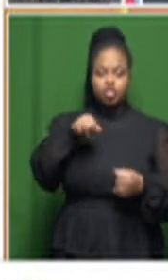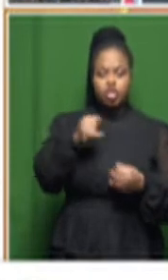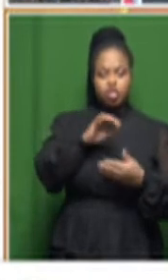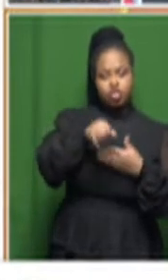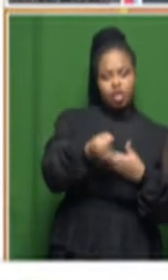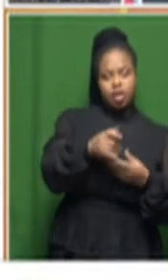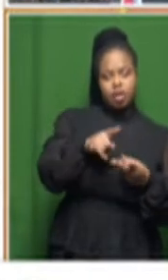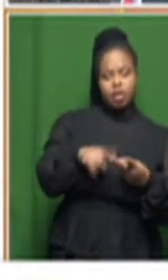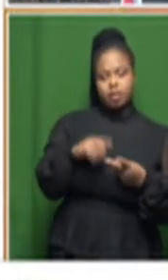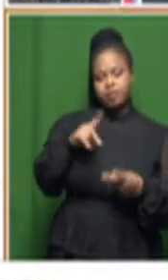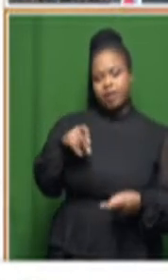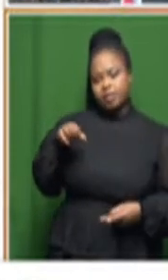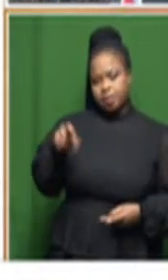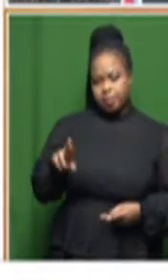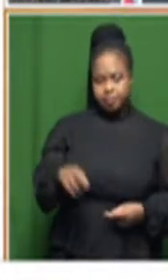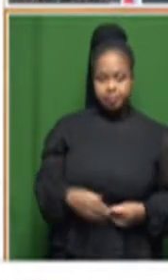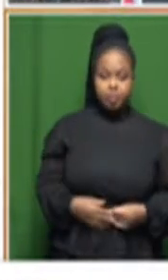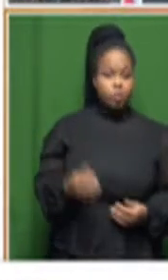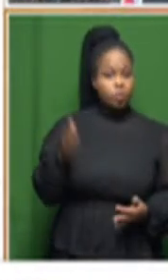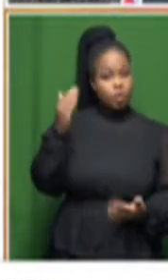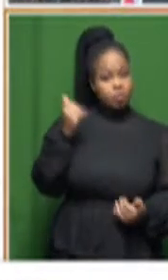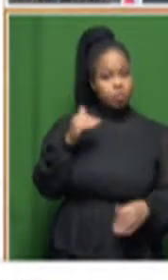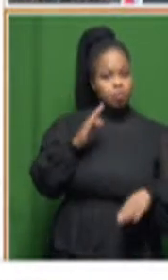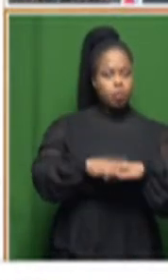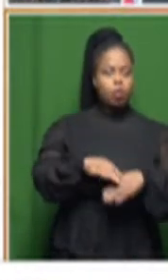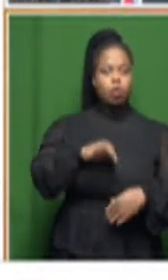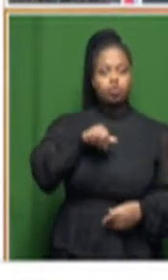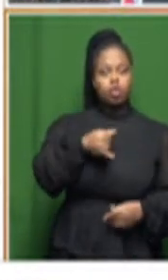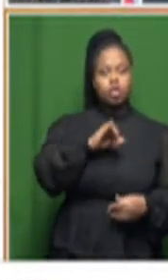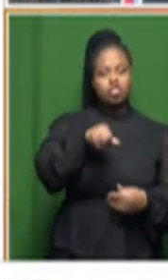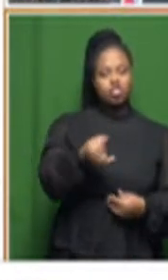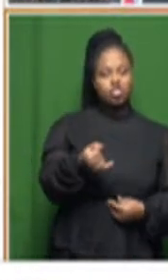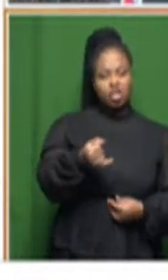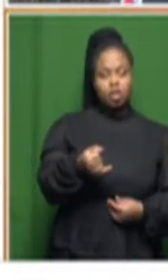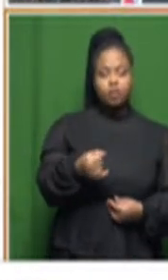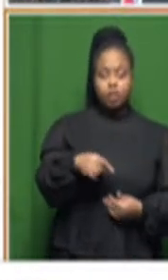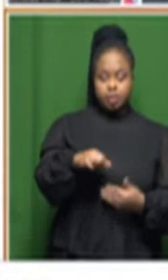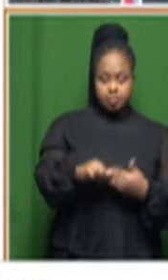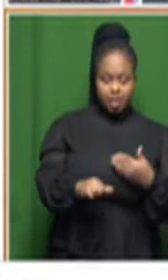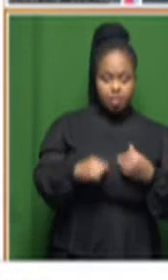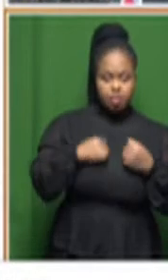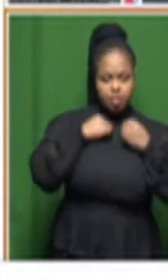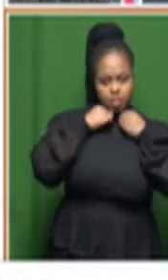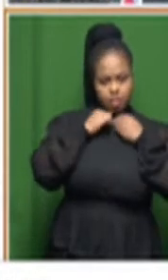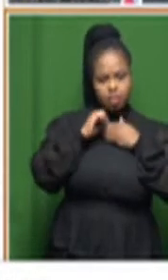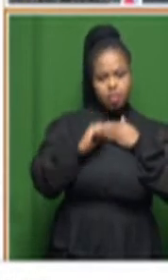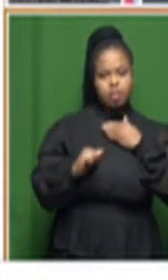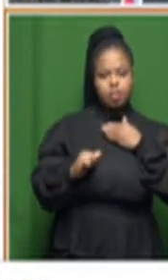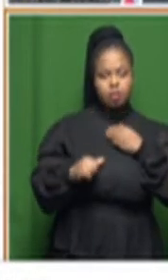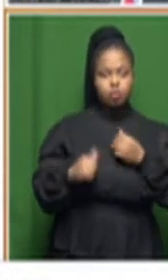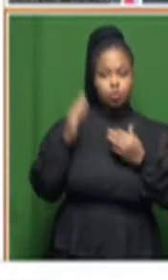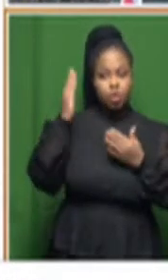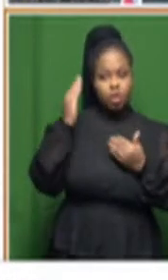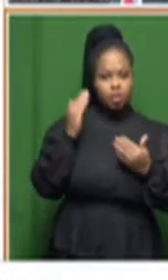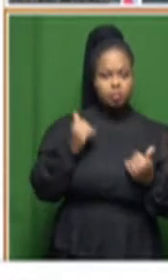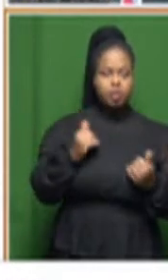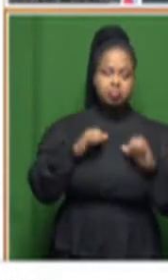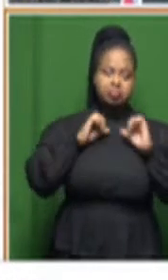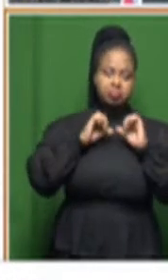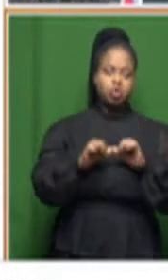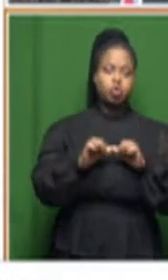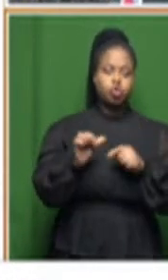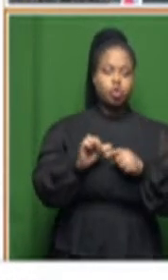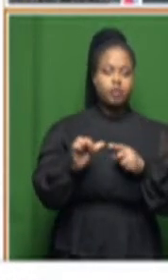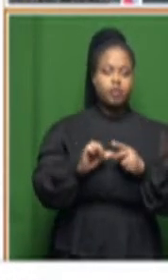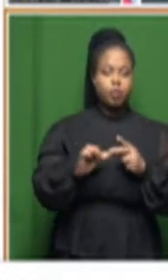and Pfizer. We are expecting more Johnson & Johnson deliveries during the month of August, and we are expecting to continue with our